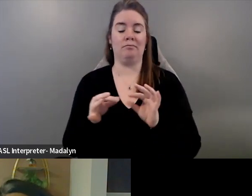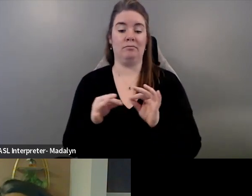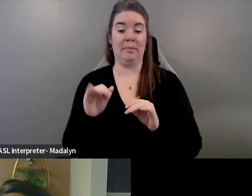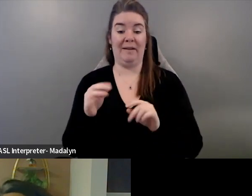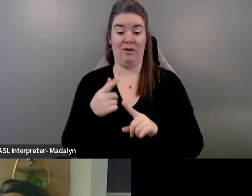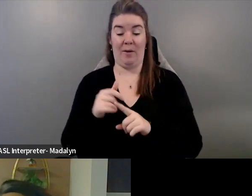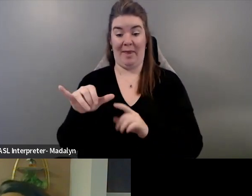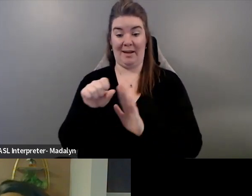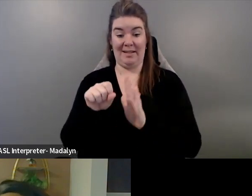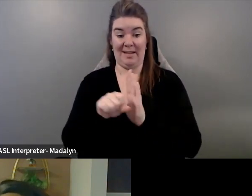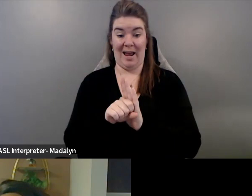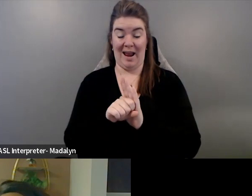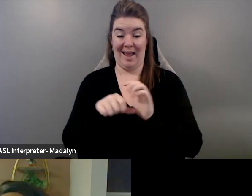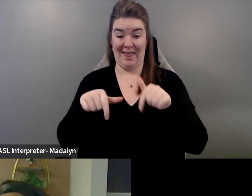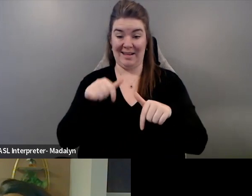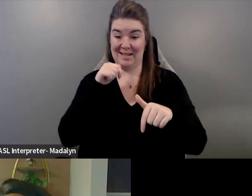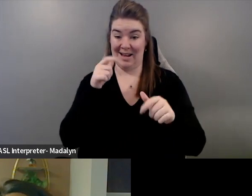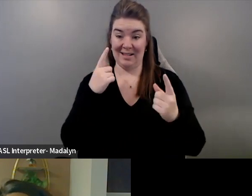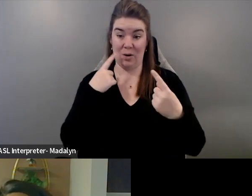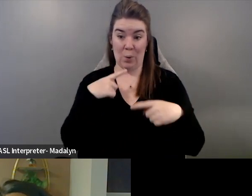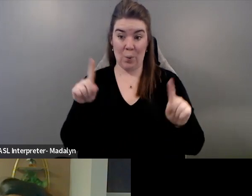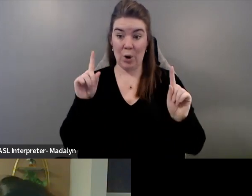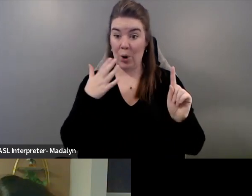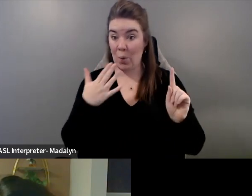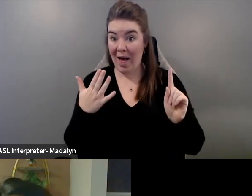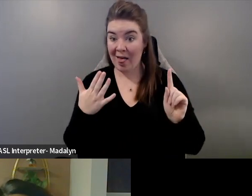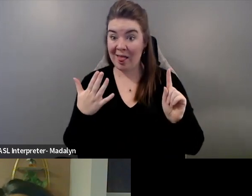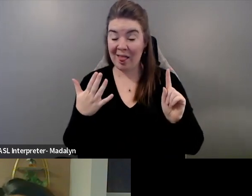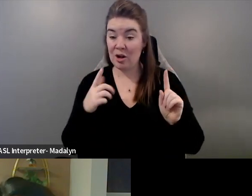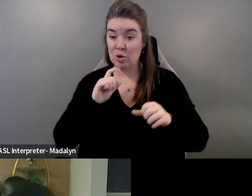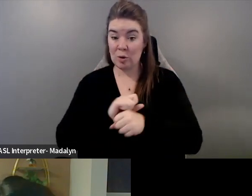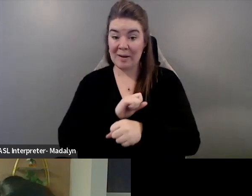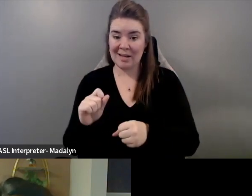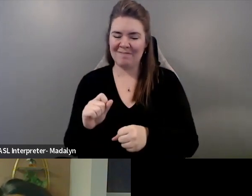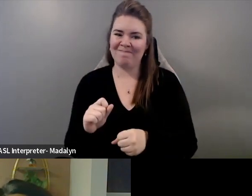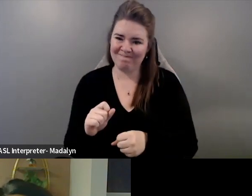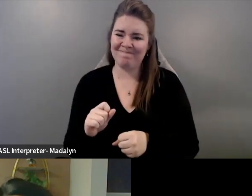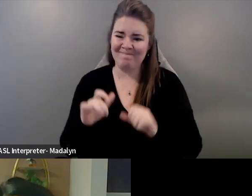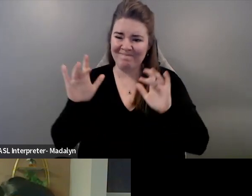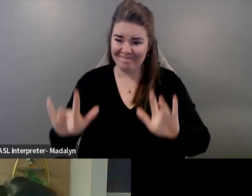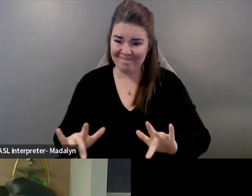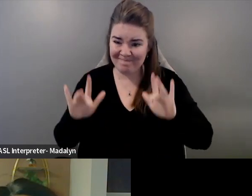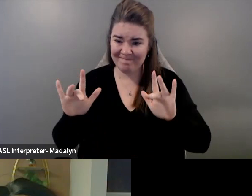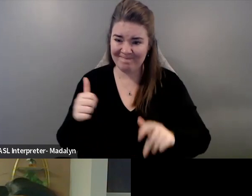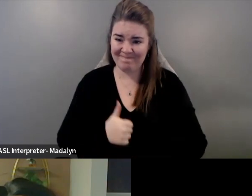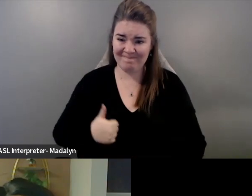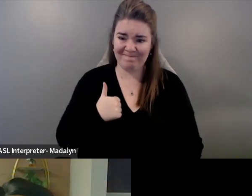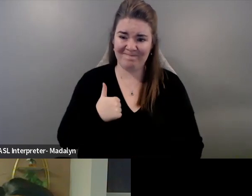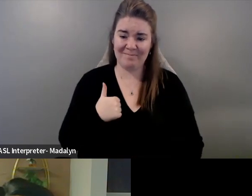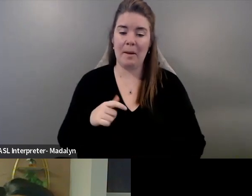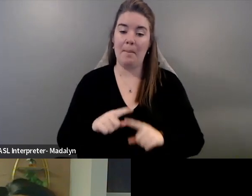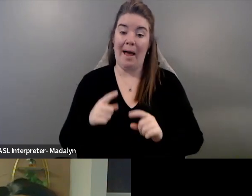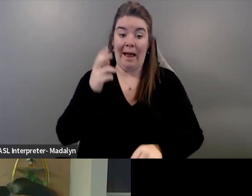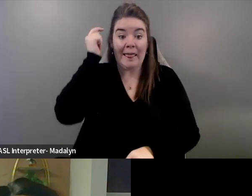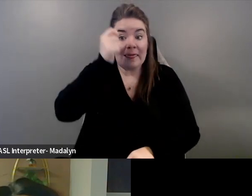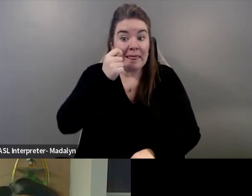where this doesn't work as well in practice as it should in theory, you have my sympathy. But in theory,